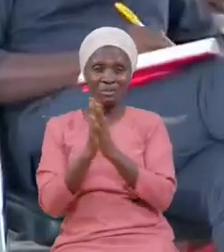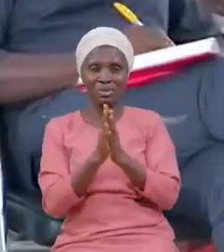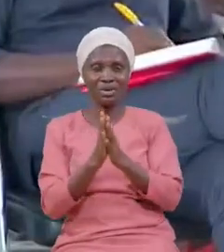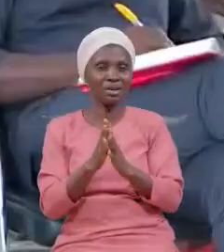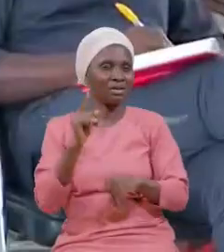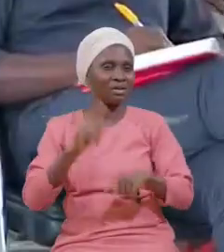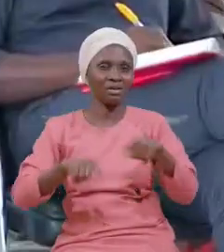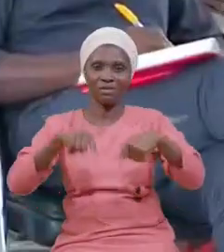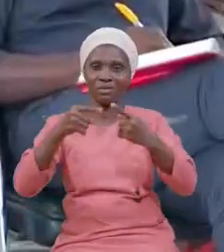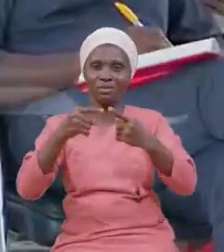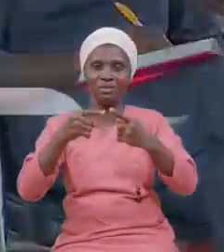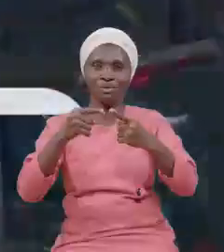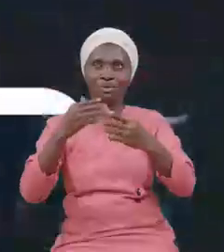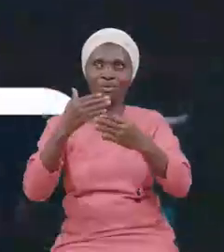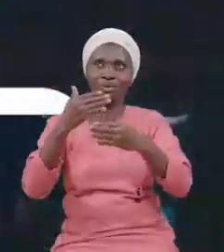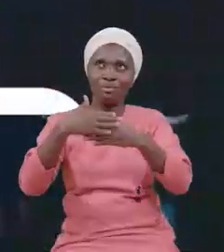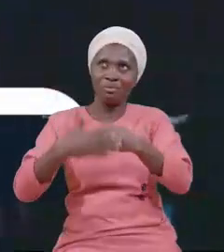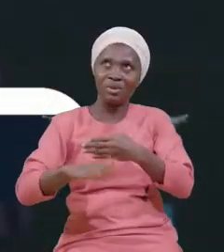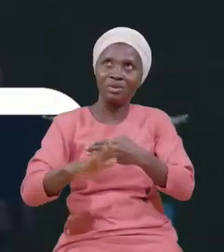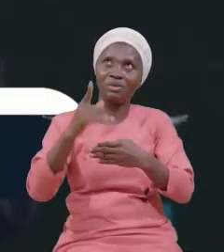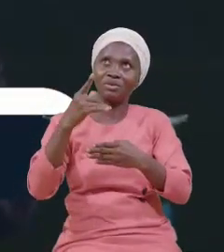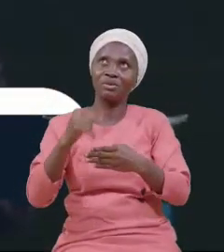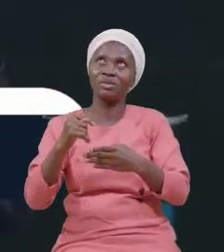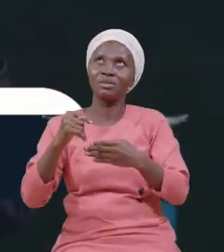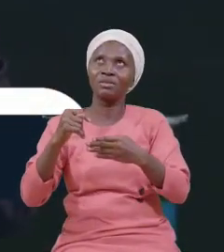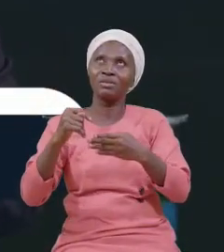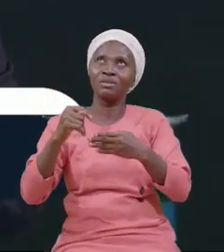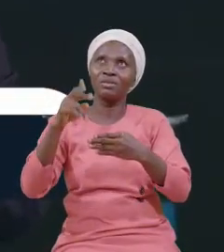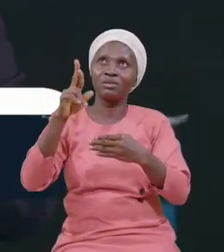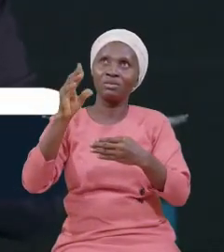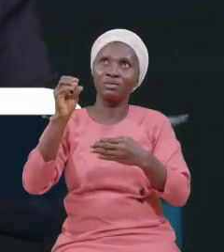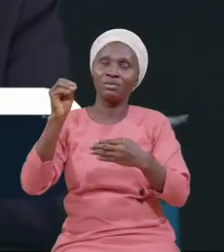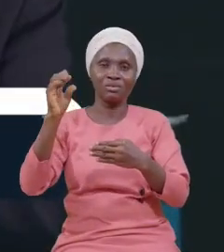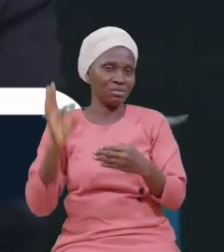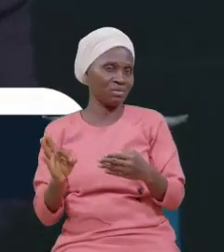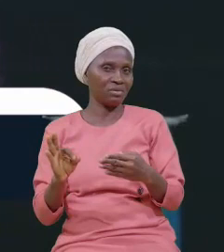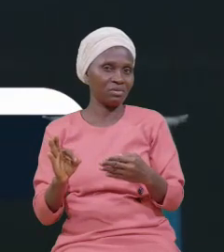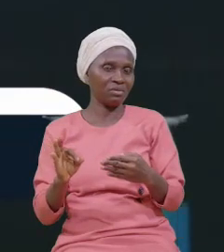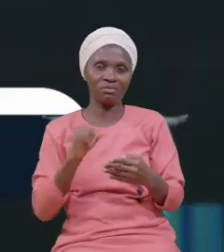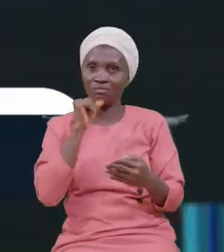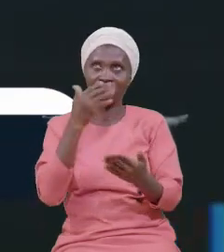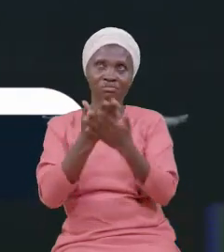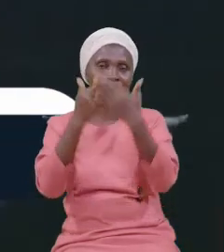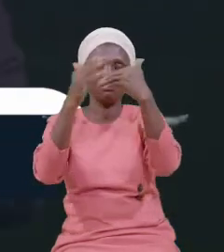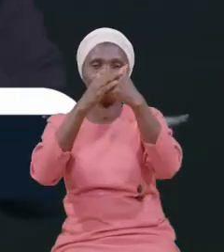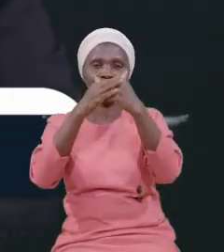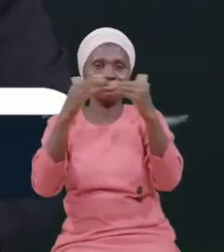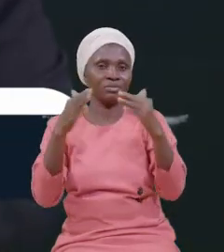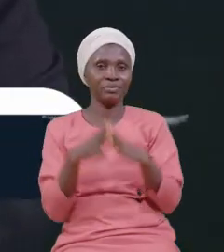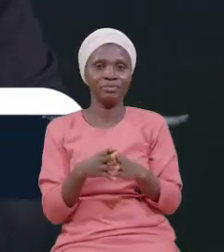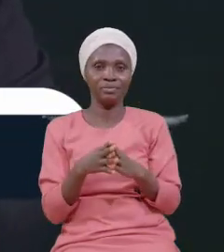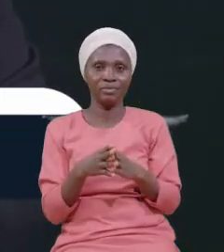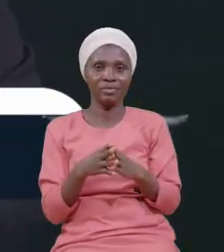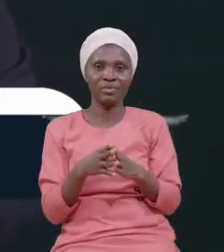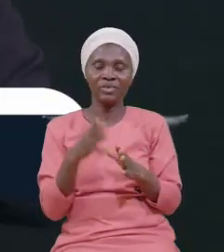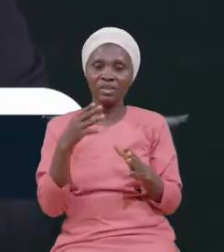Christ is the invisible one that makes God visible to those who